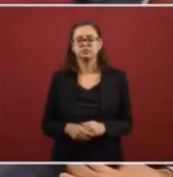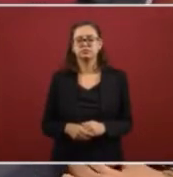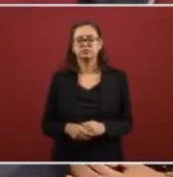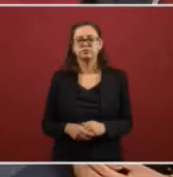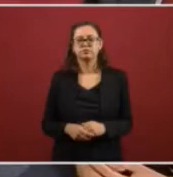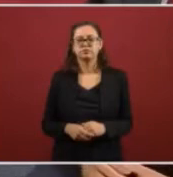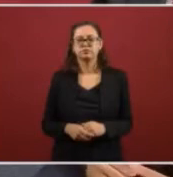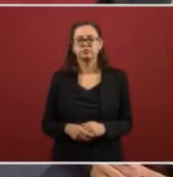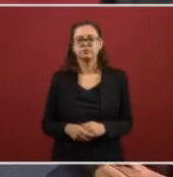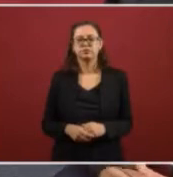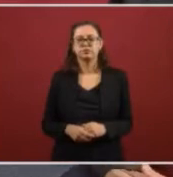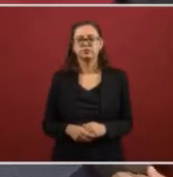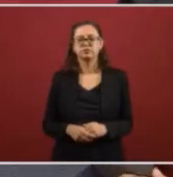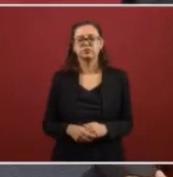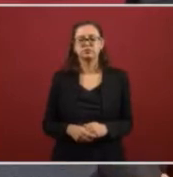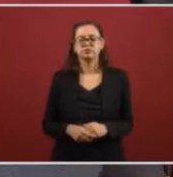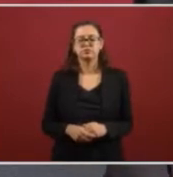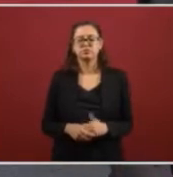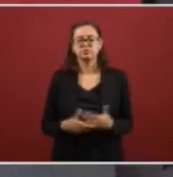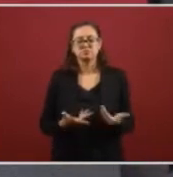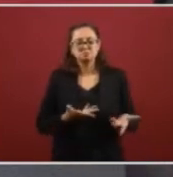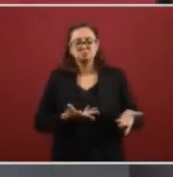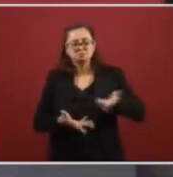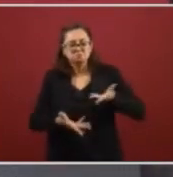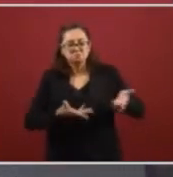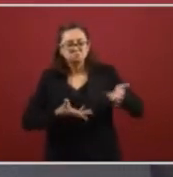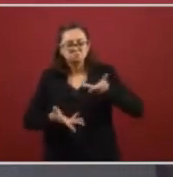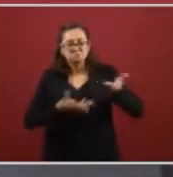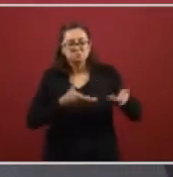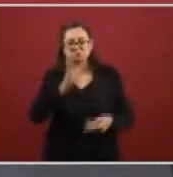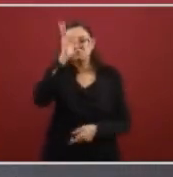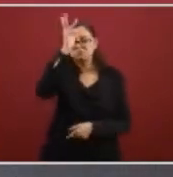And we'll come to this agreement because